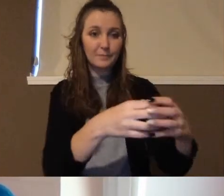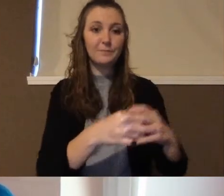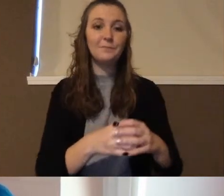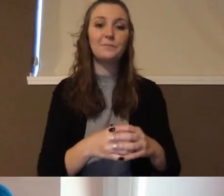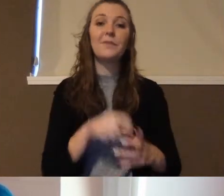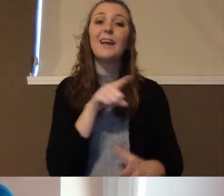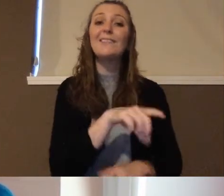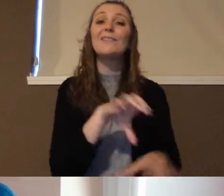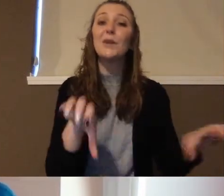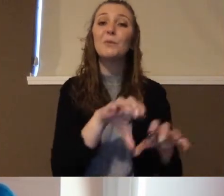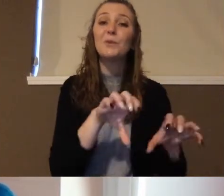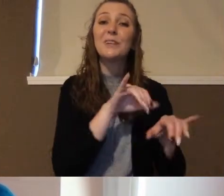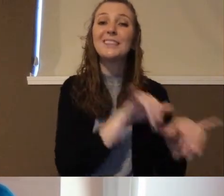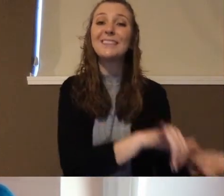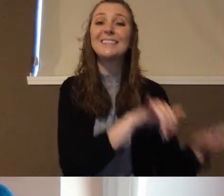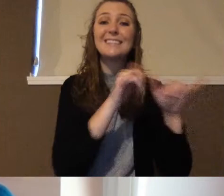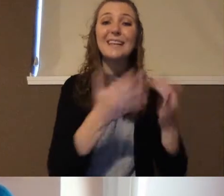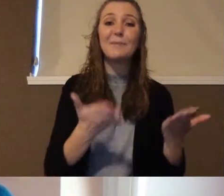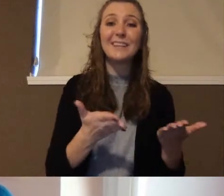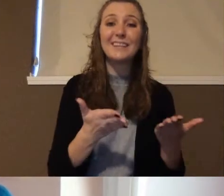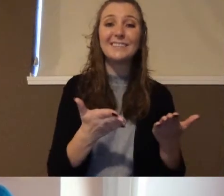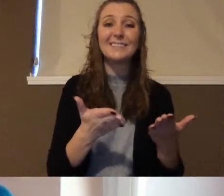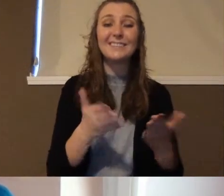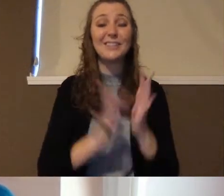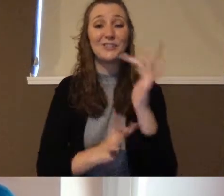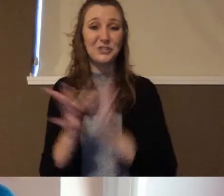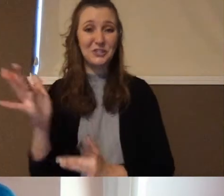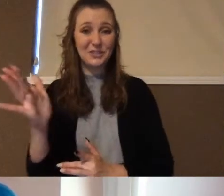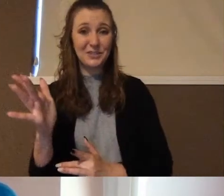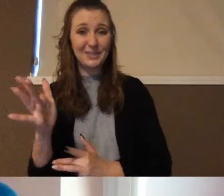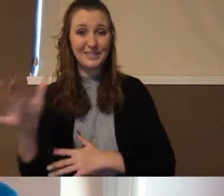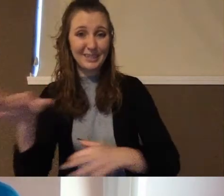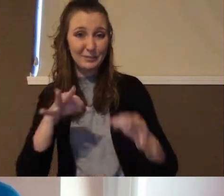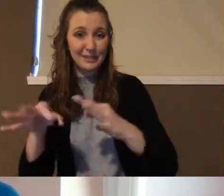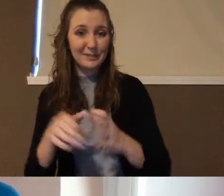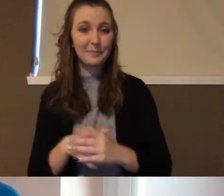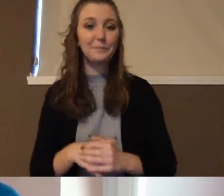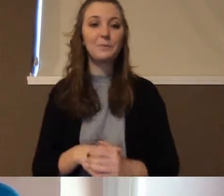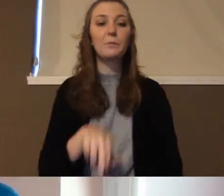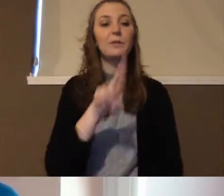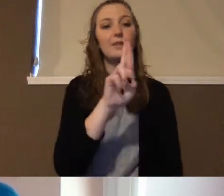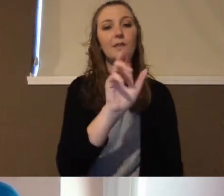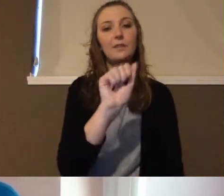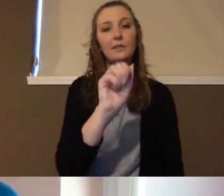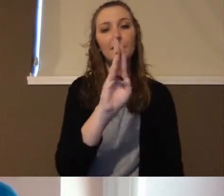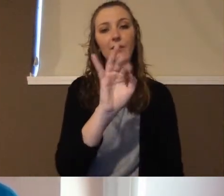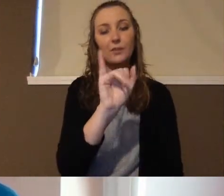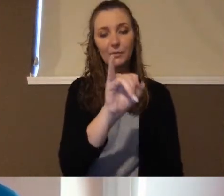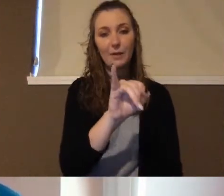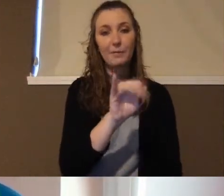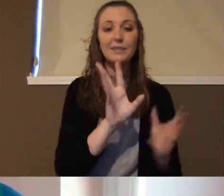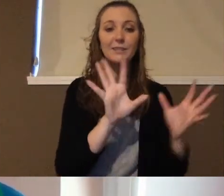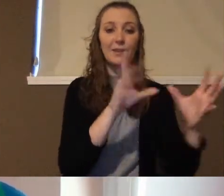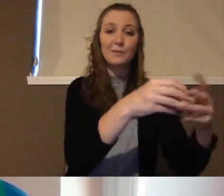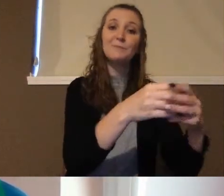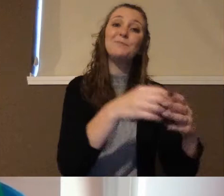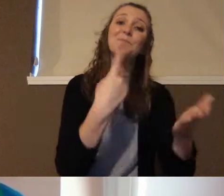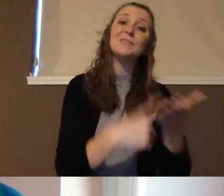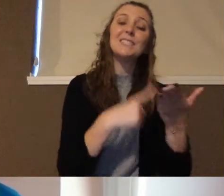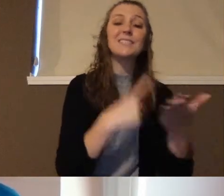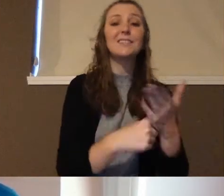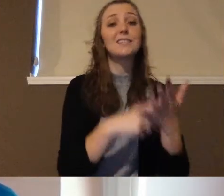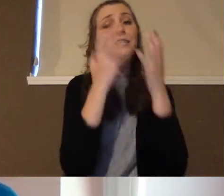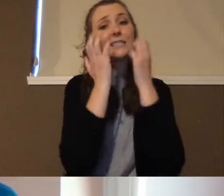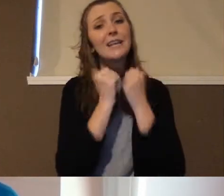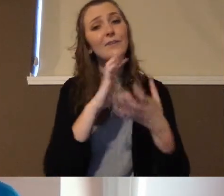about. When these rabbis gathered to go through their sacred stories and listen for what God was saying